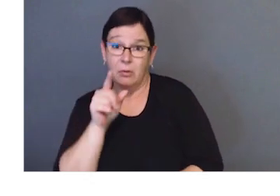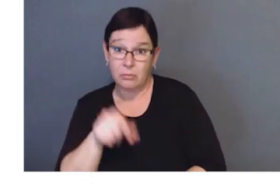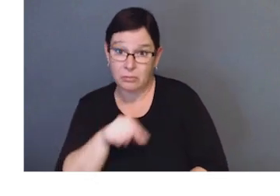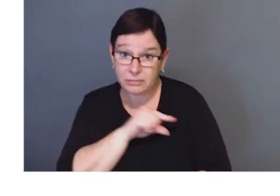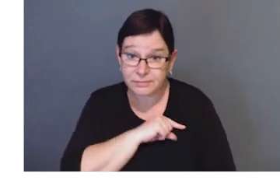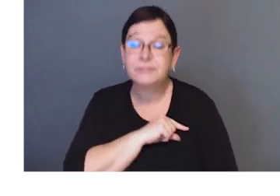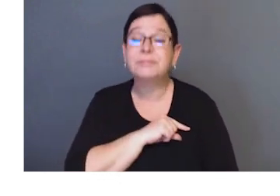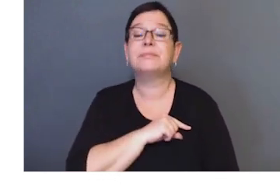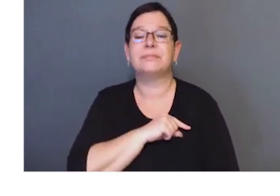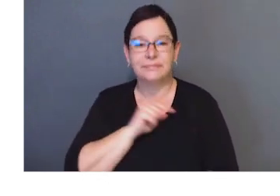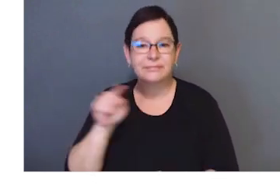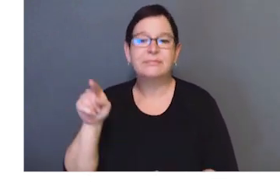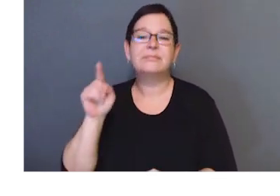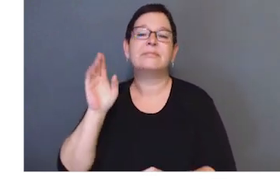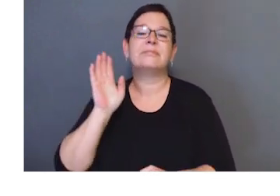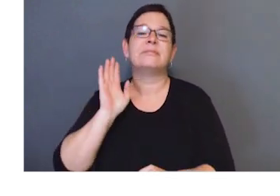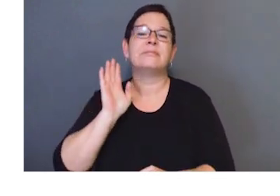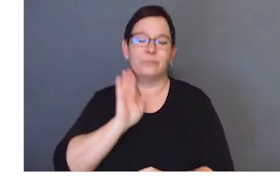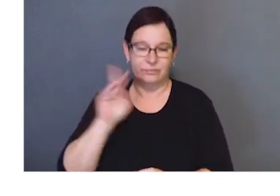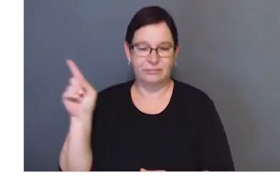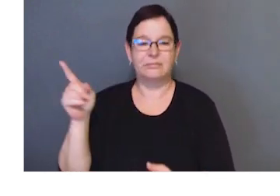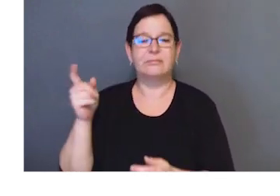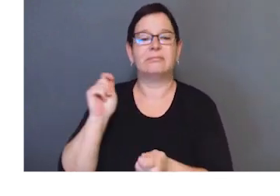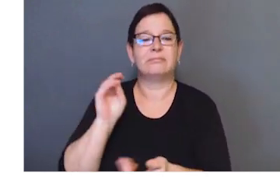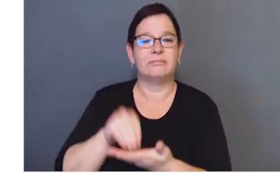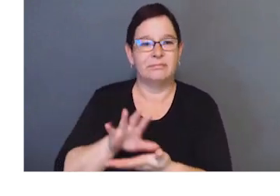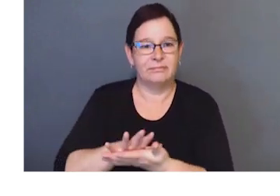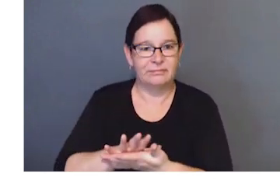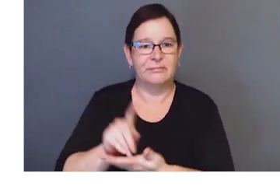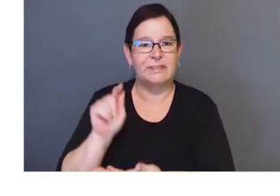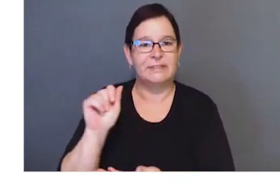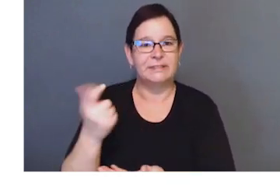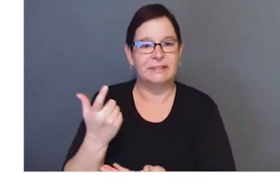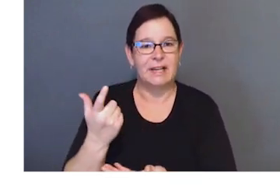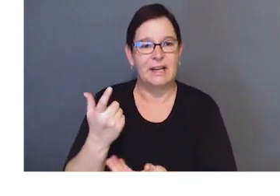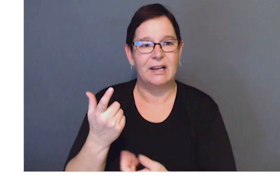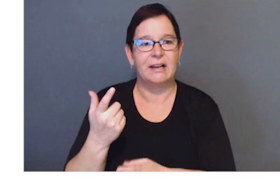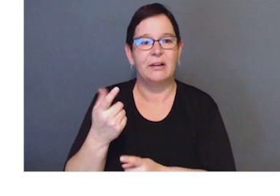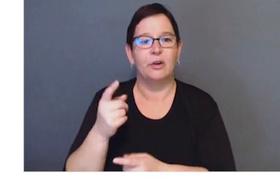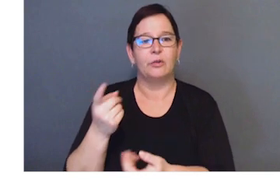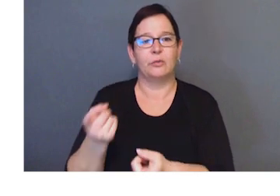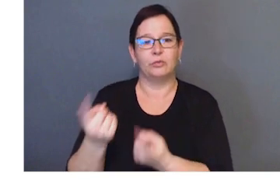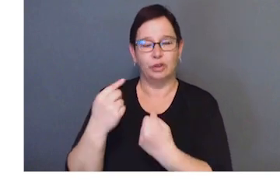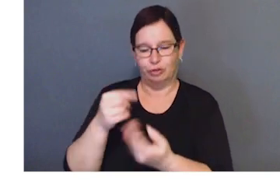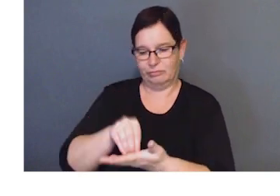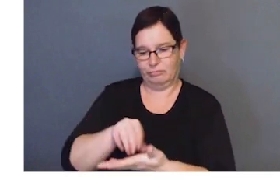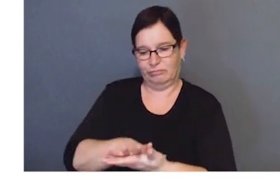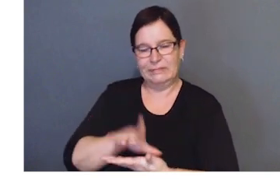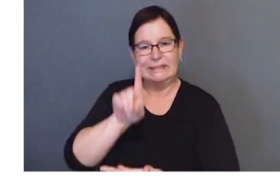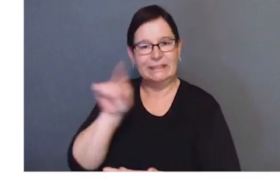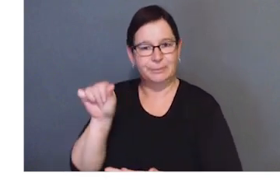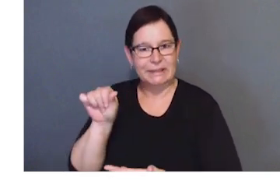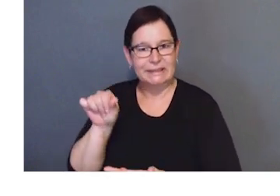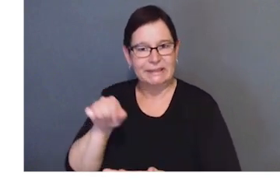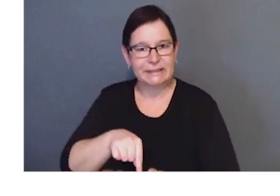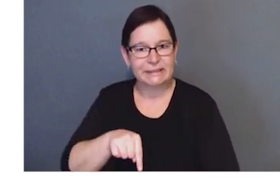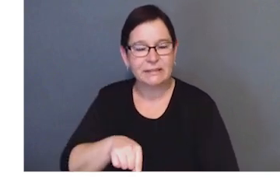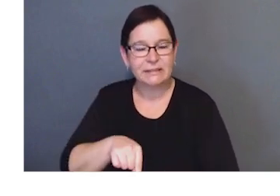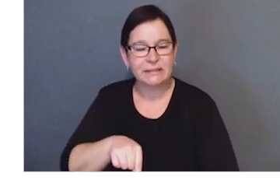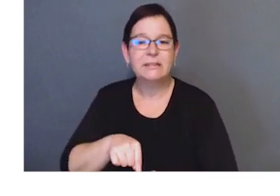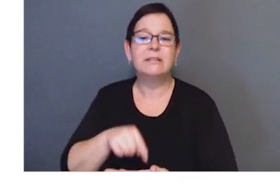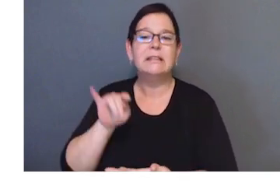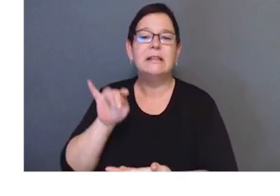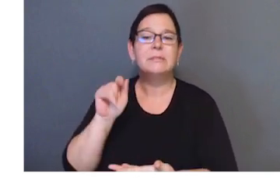If you do not need the entire disability amount to reduce your income tax, you may also transfer some or all